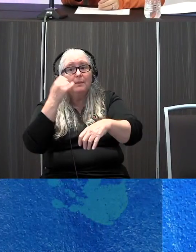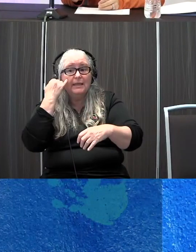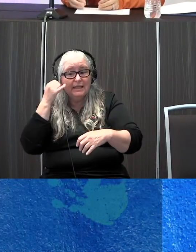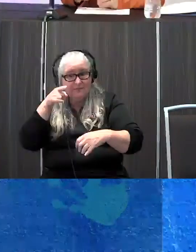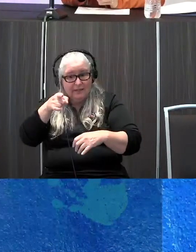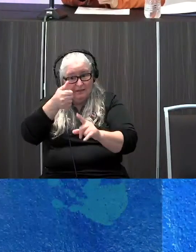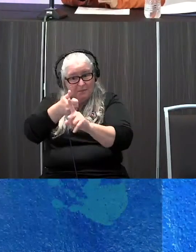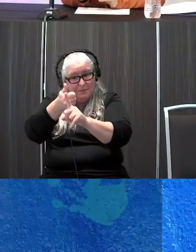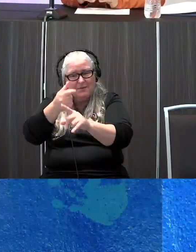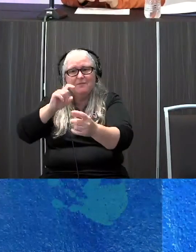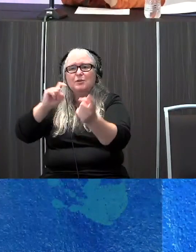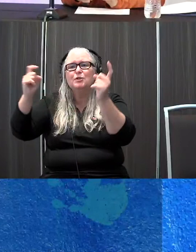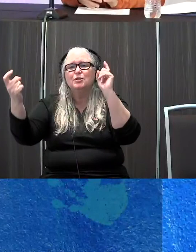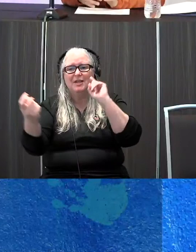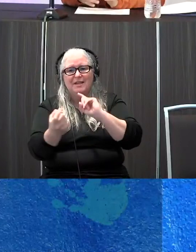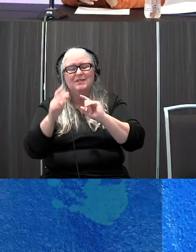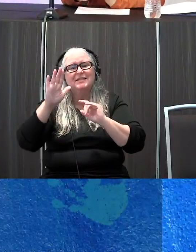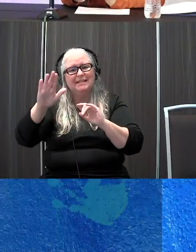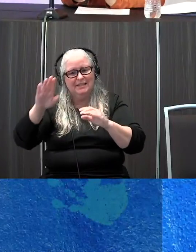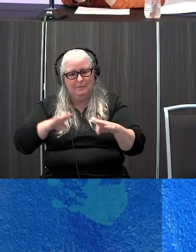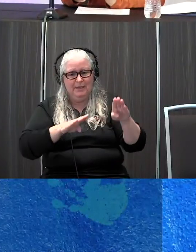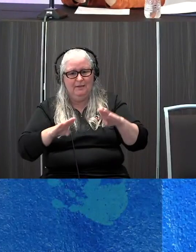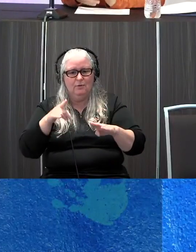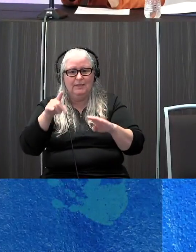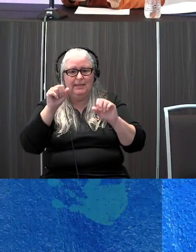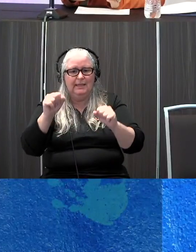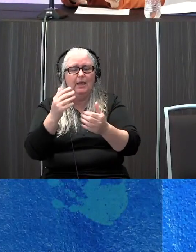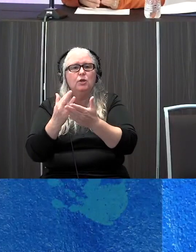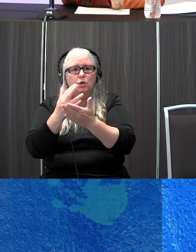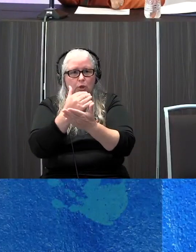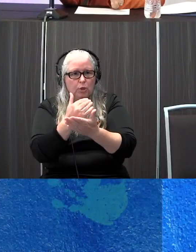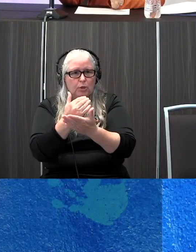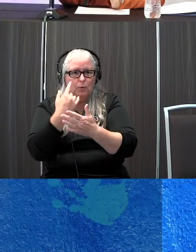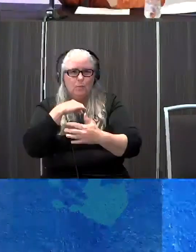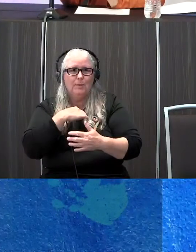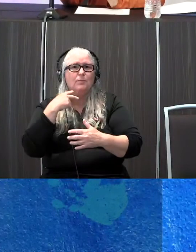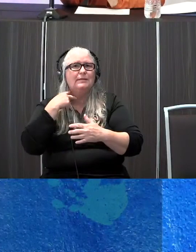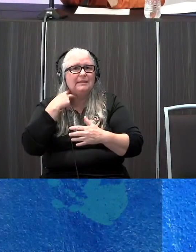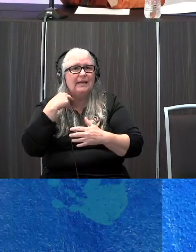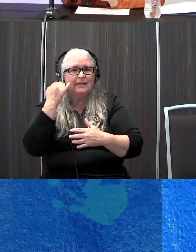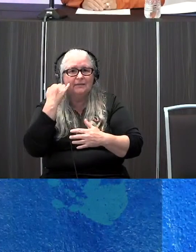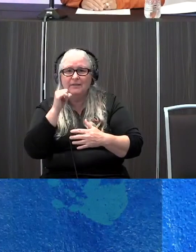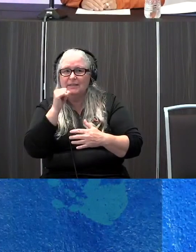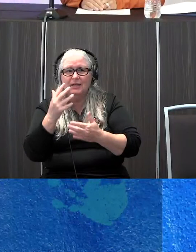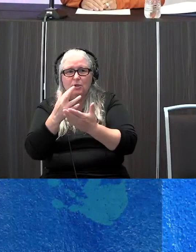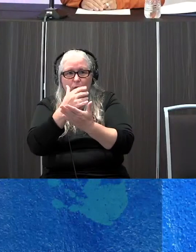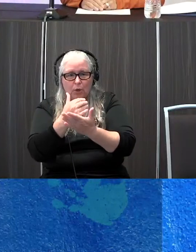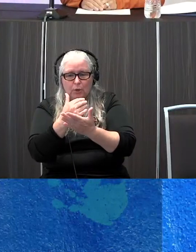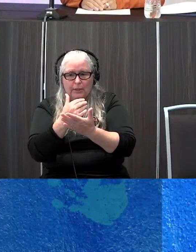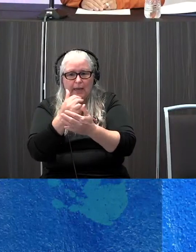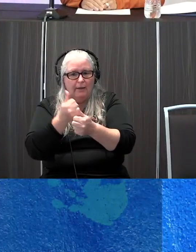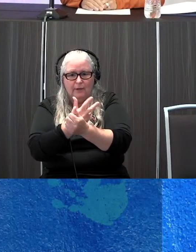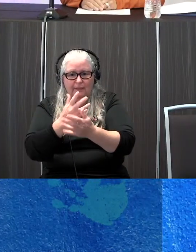can now earn it. So that way, because we were getting stuck that if he didn't earn it, our whole life was ending at that moment.